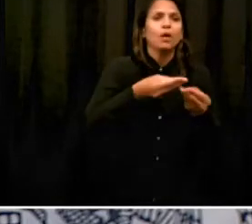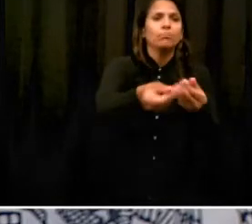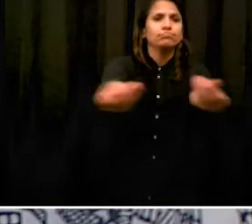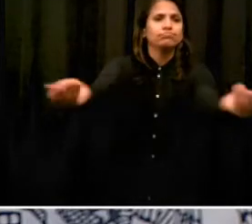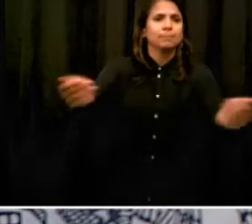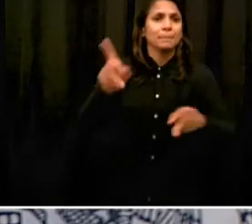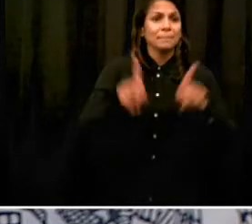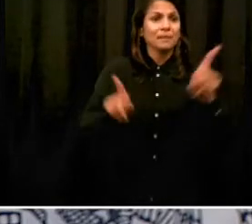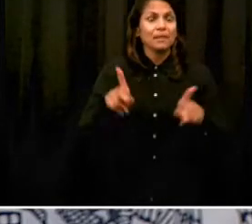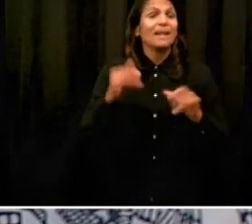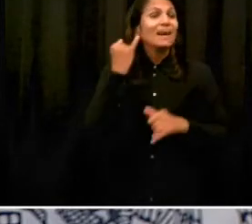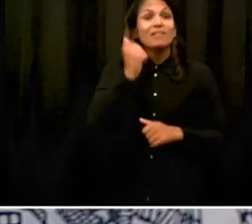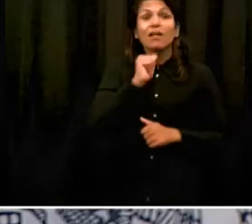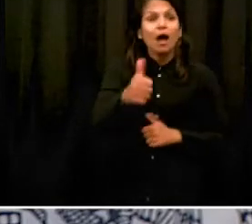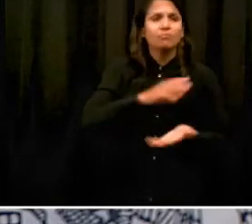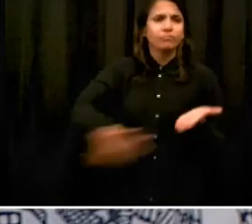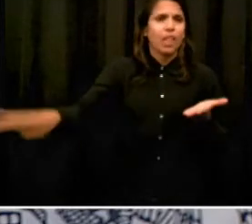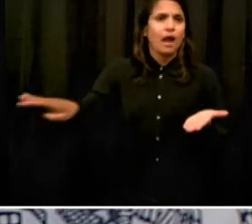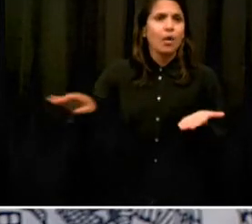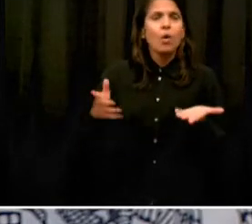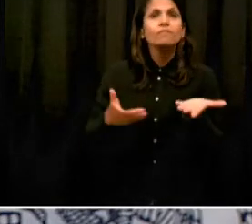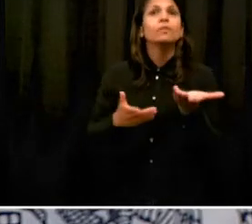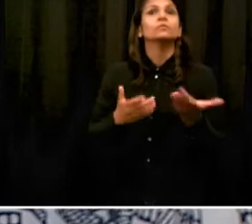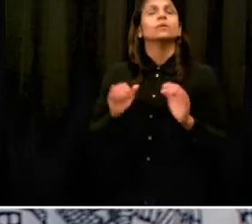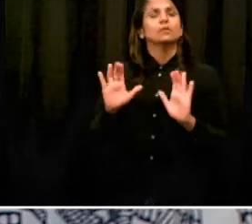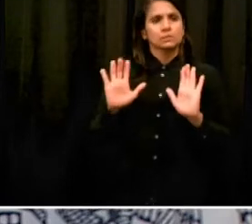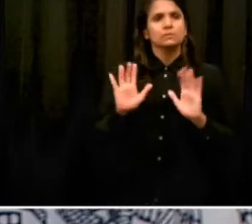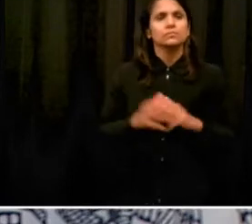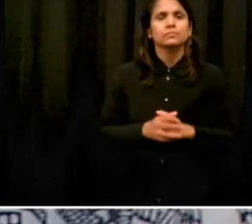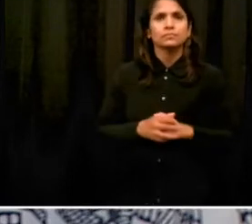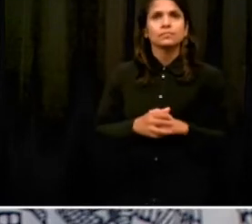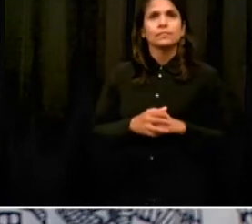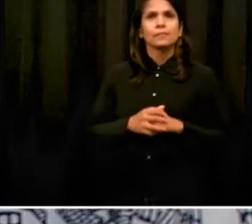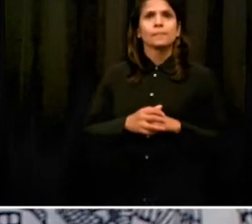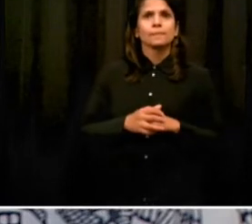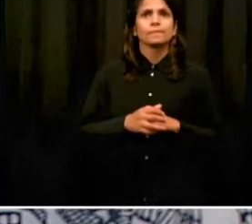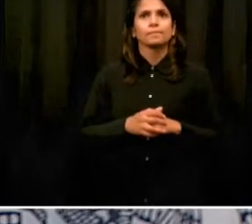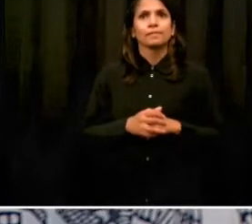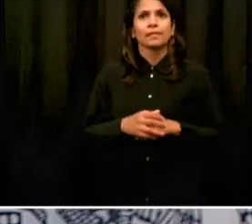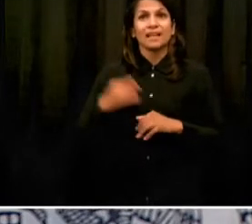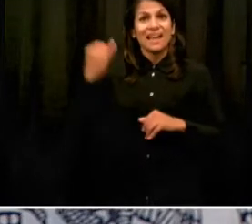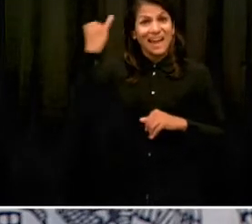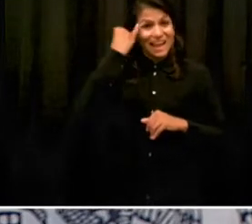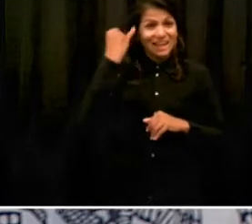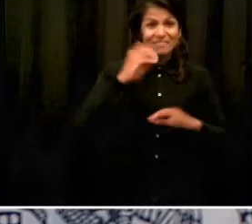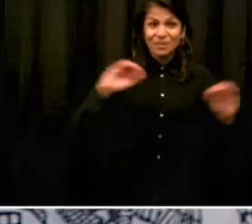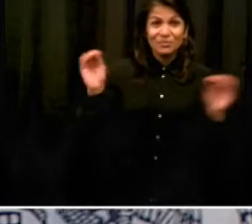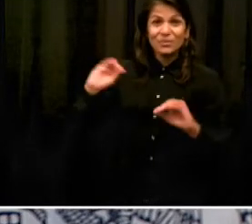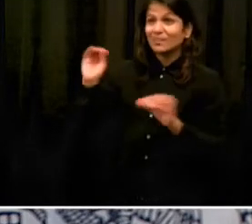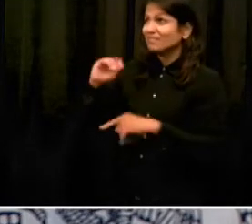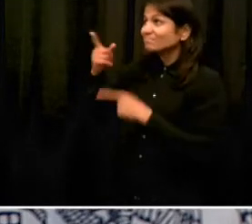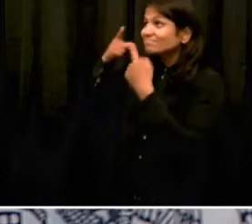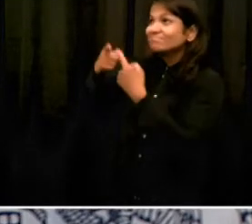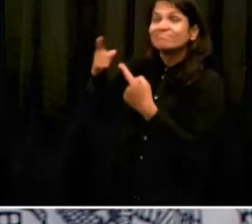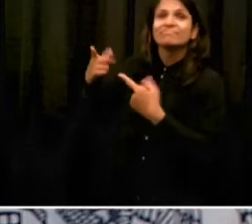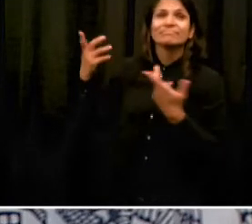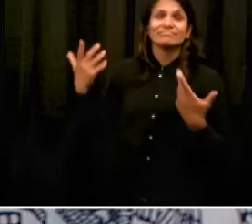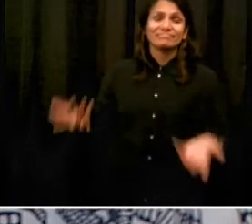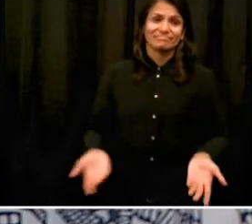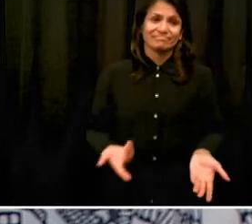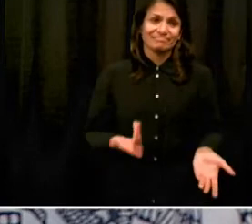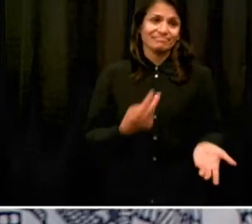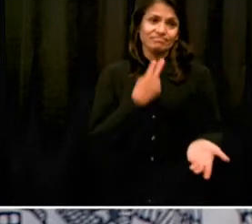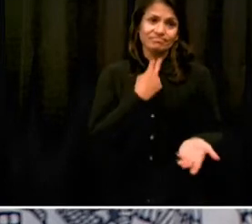going to have to proceed. Go ahead. Okay, so in regard to the discipline